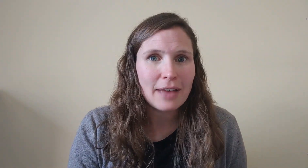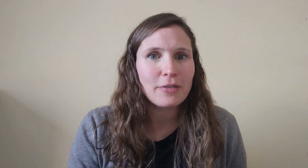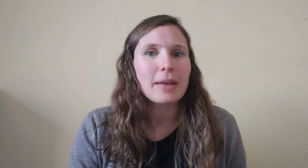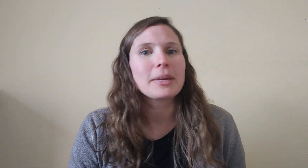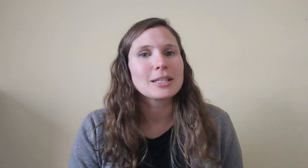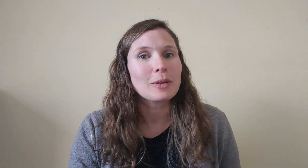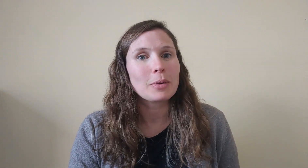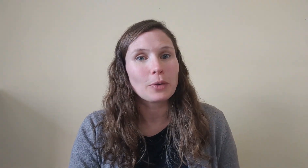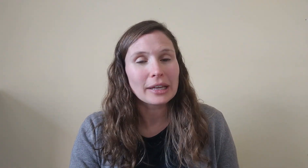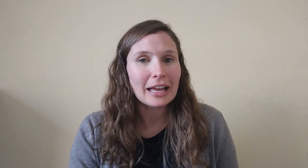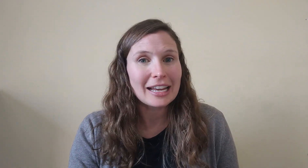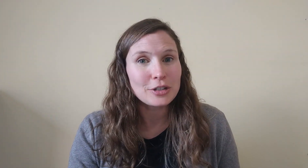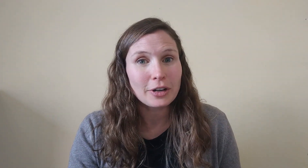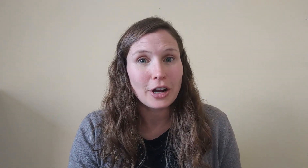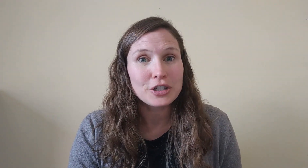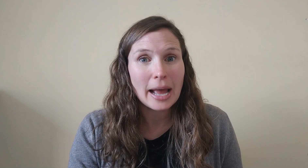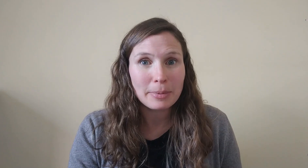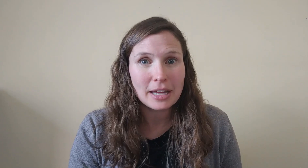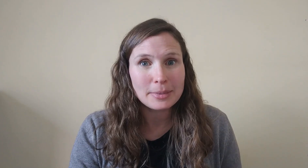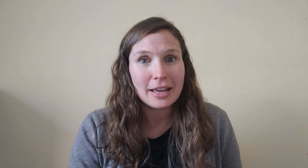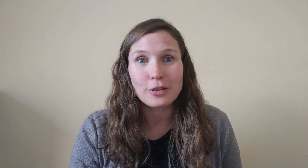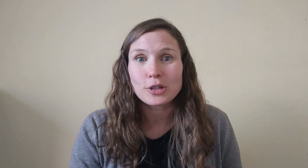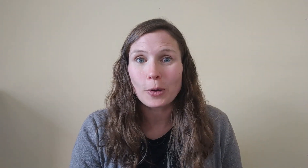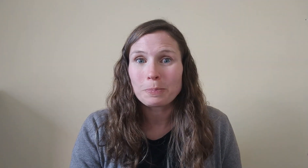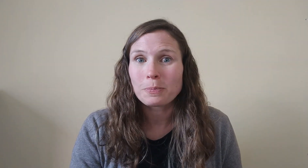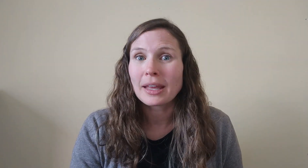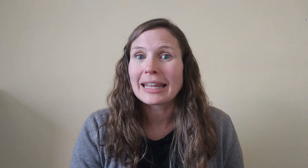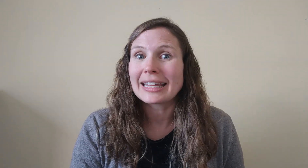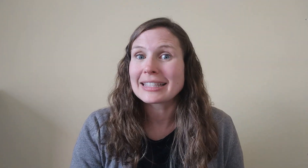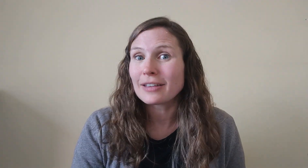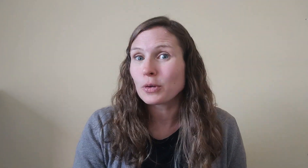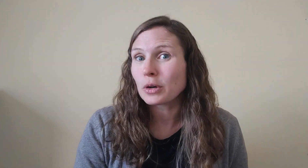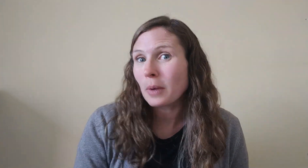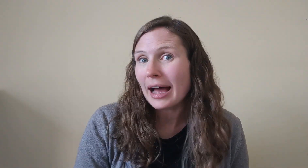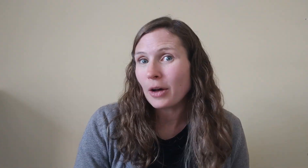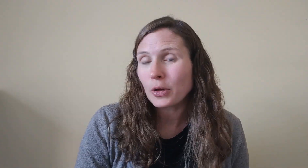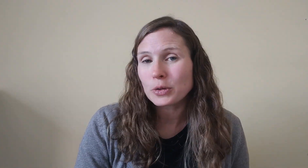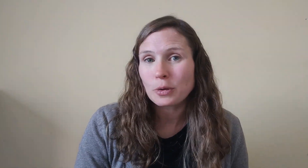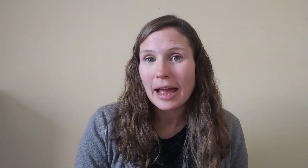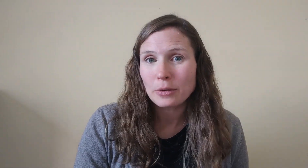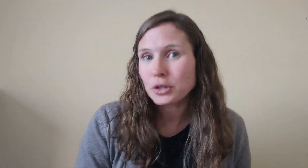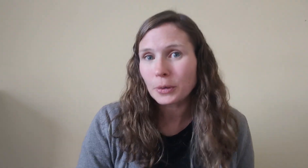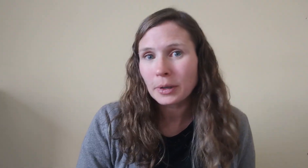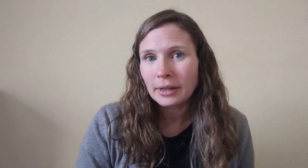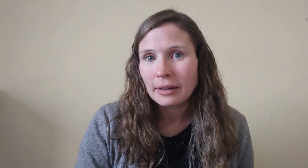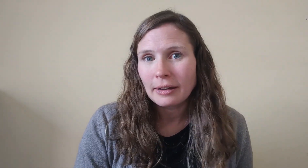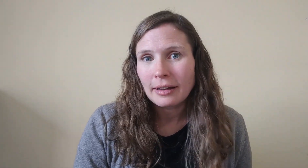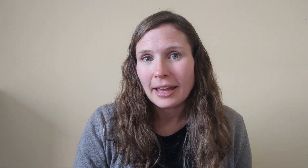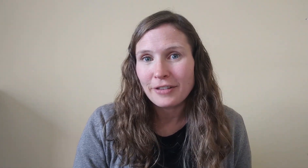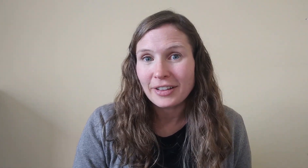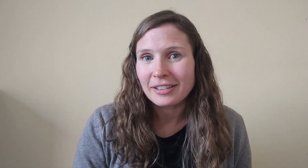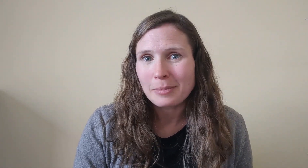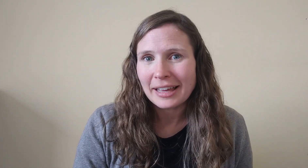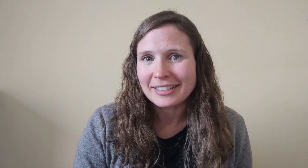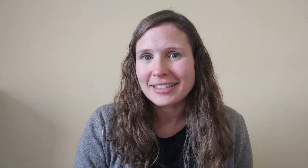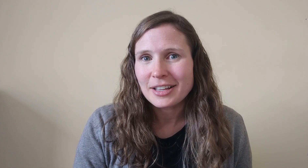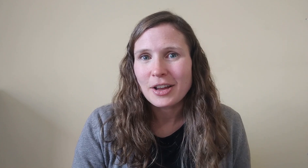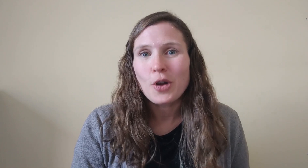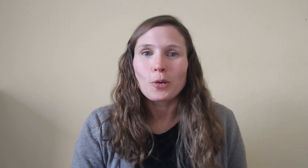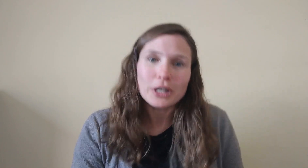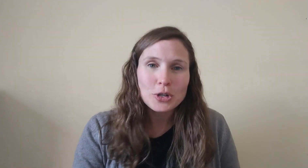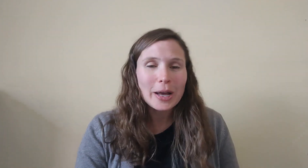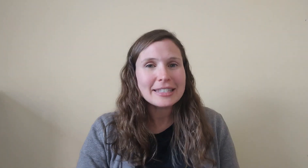the first half of that because we've been working on it during our chapel time together. So let's see if you can wow those around you and fill in the